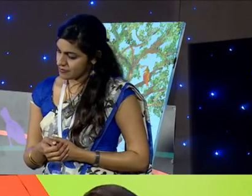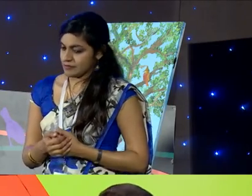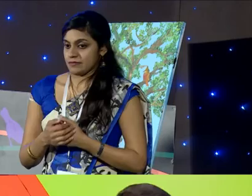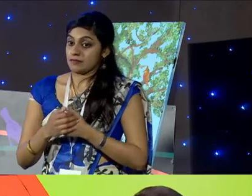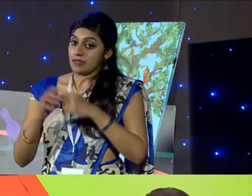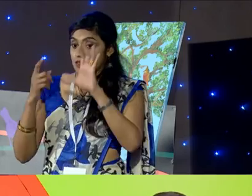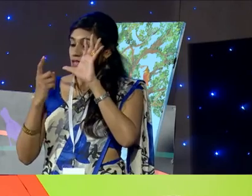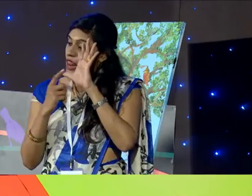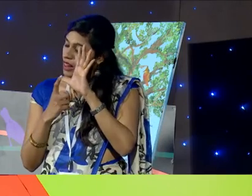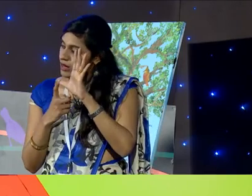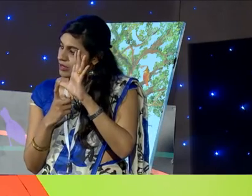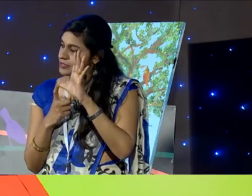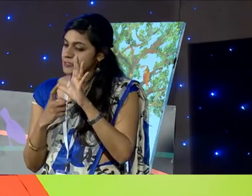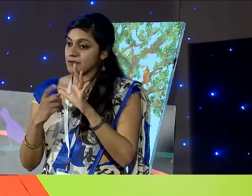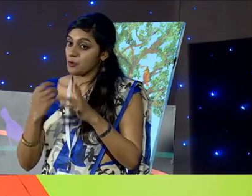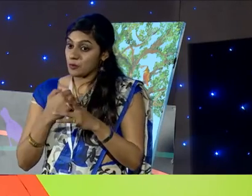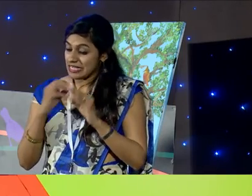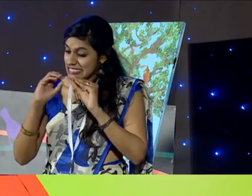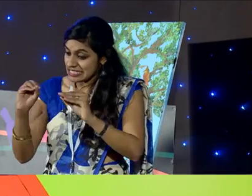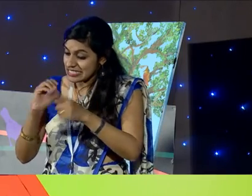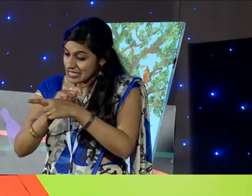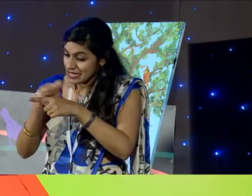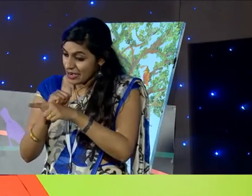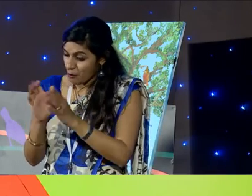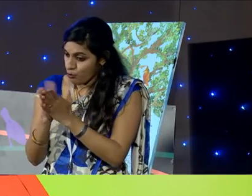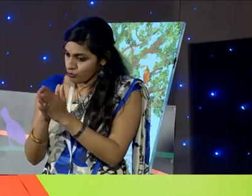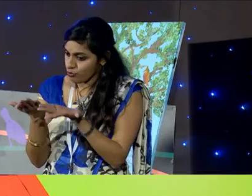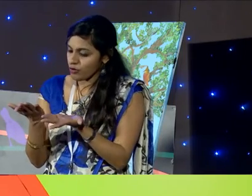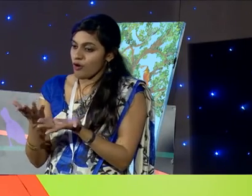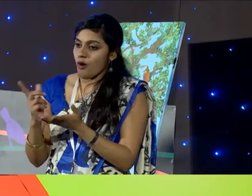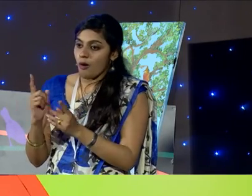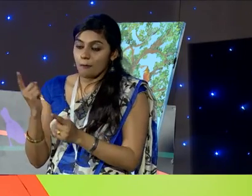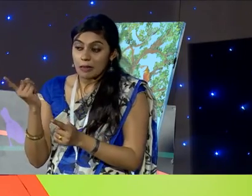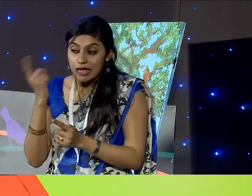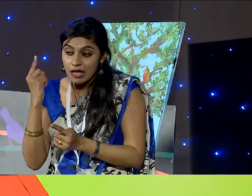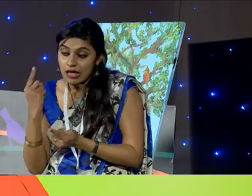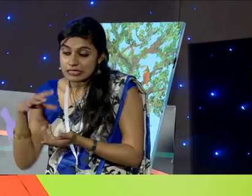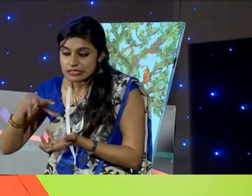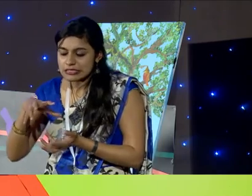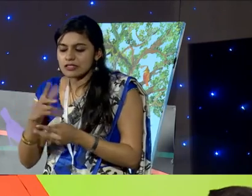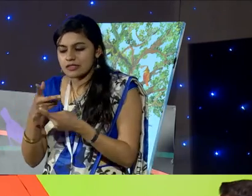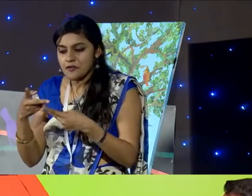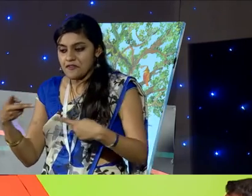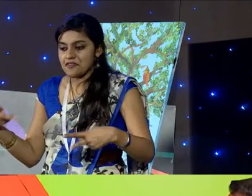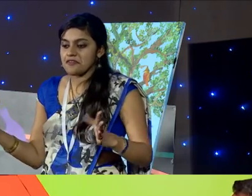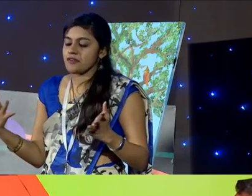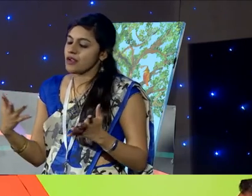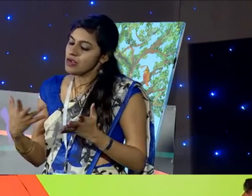and development, our training modules. So for example, all our audiovisual modules in our company have picture in